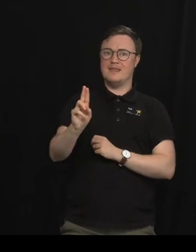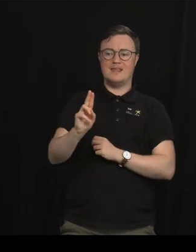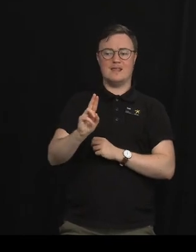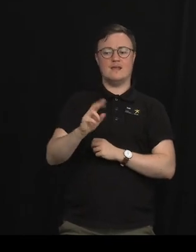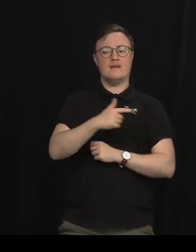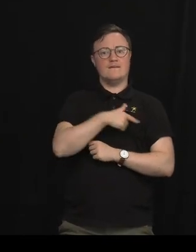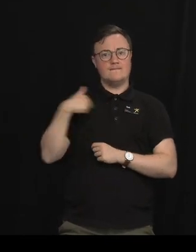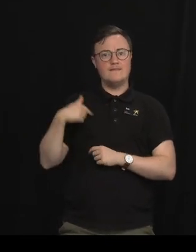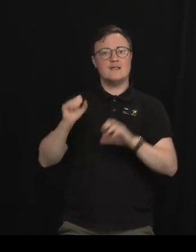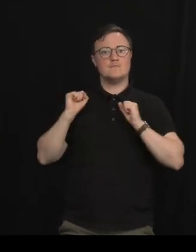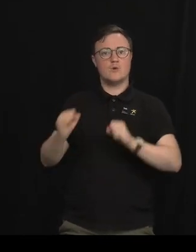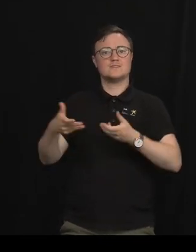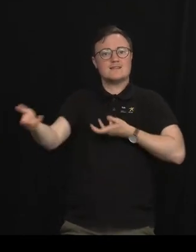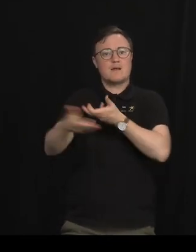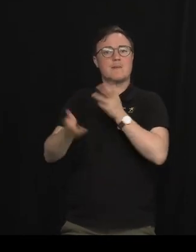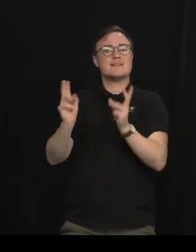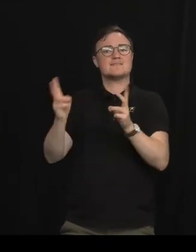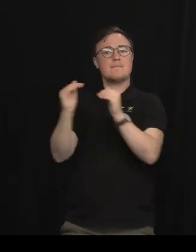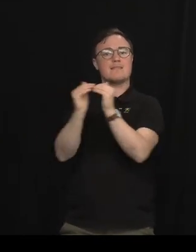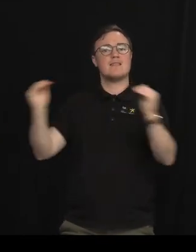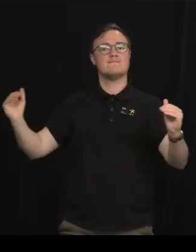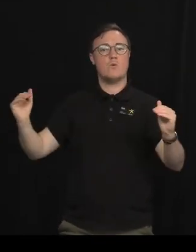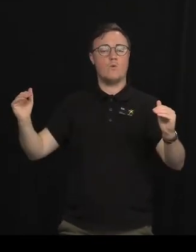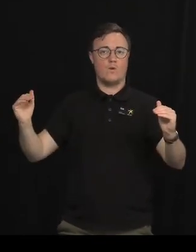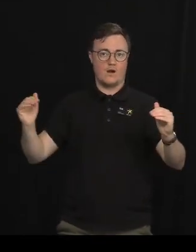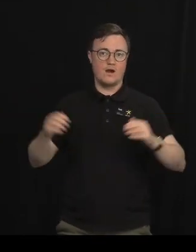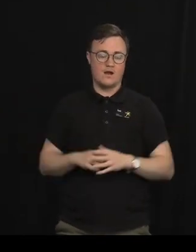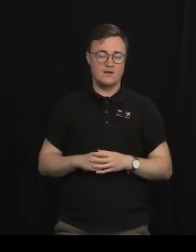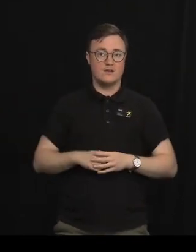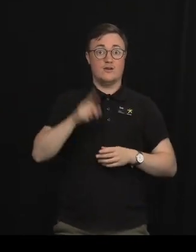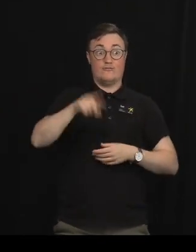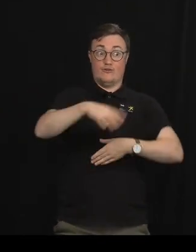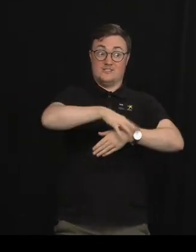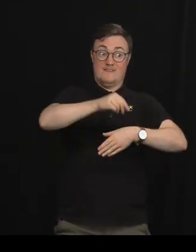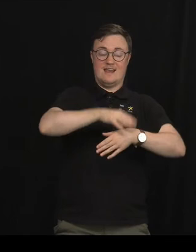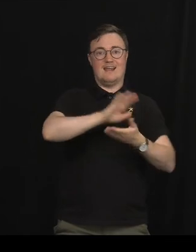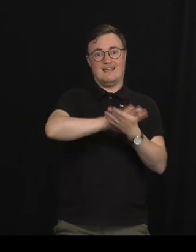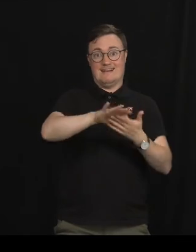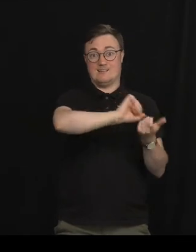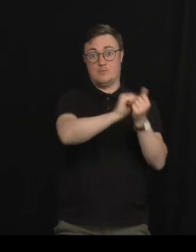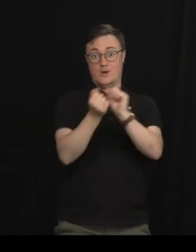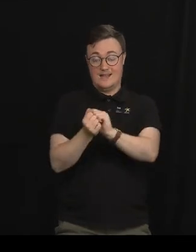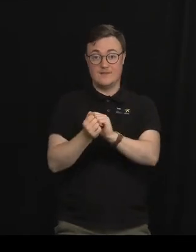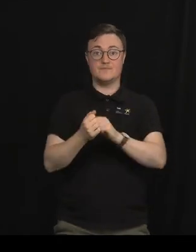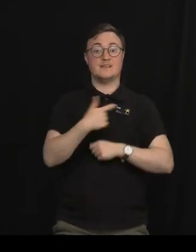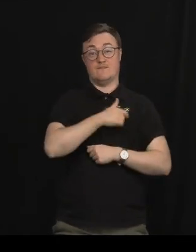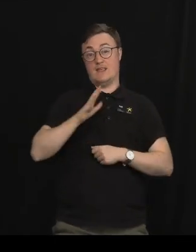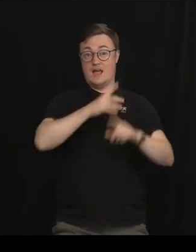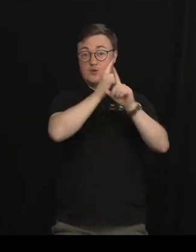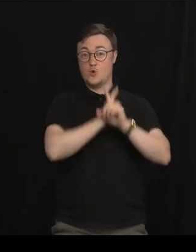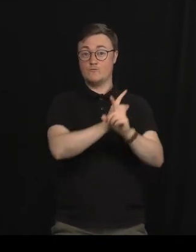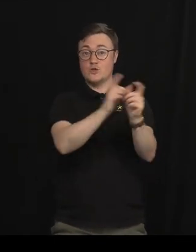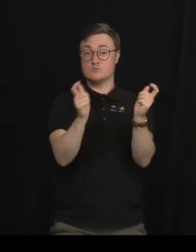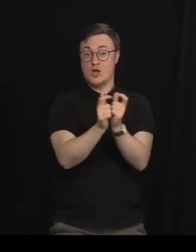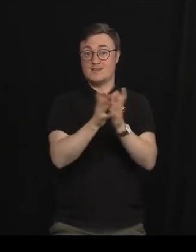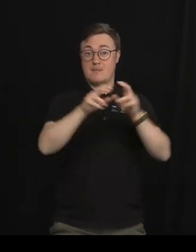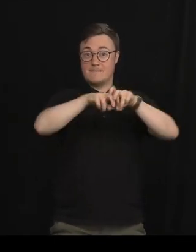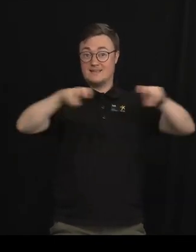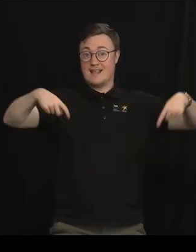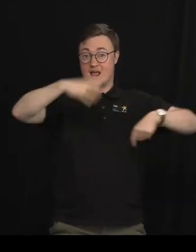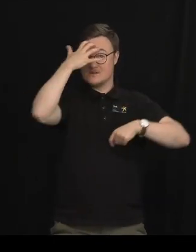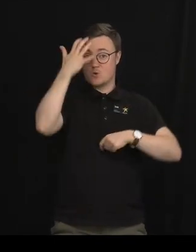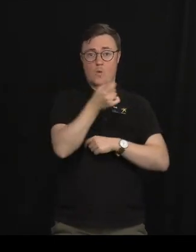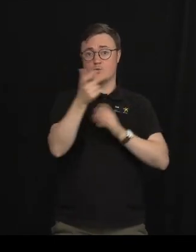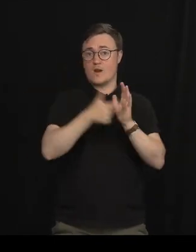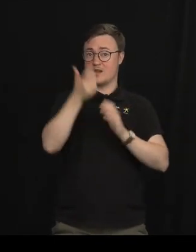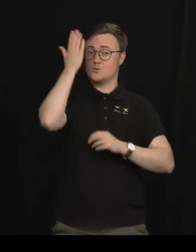this together if we're going to manage this for the future. So, I mean, for Sweden, politically, we had a follow-up meeting with a panel here in Stockholm just a couple of weeks